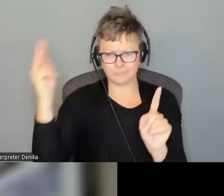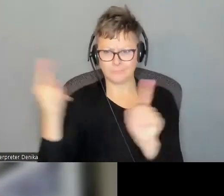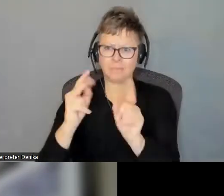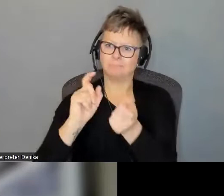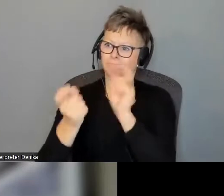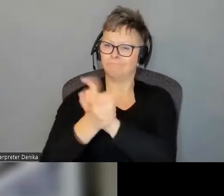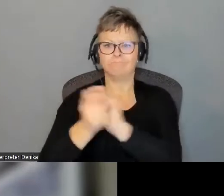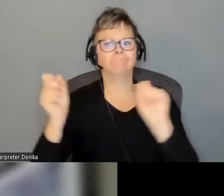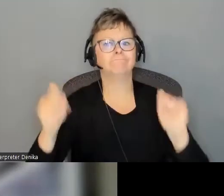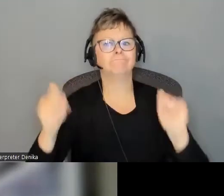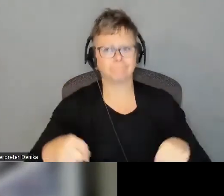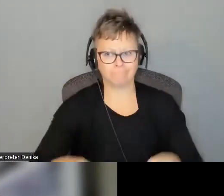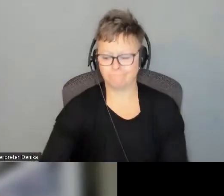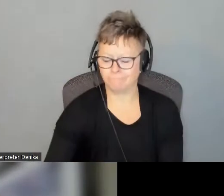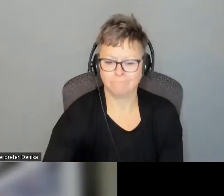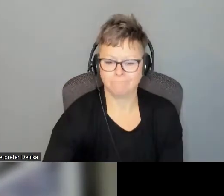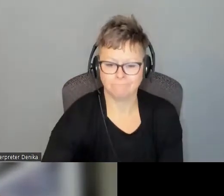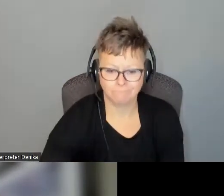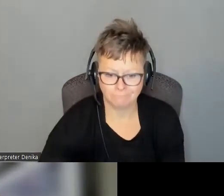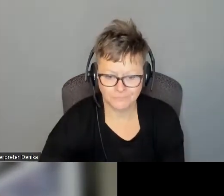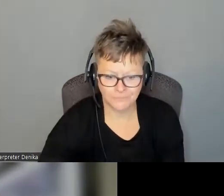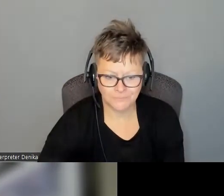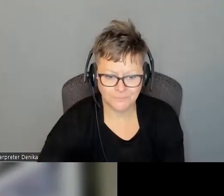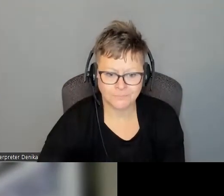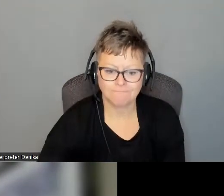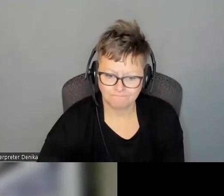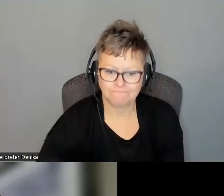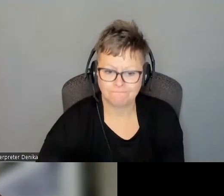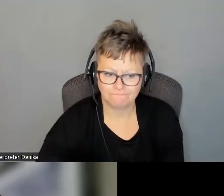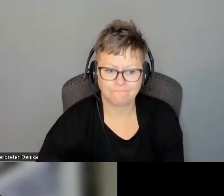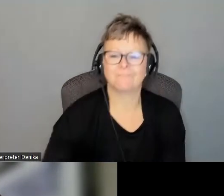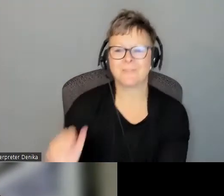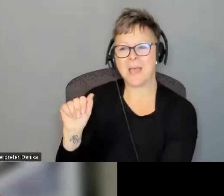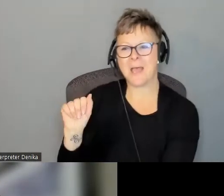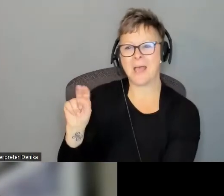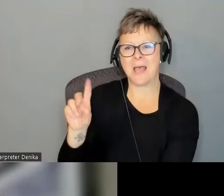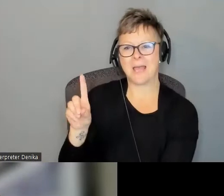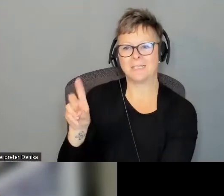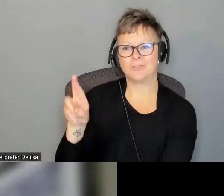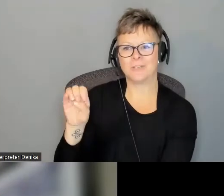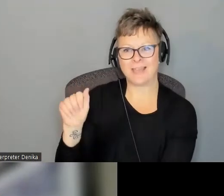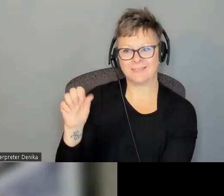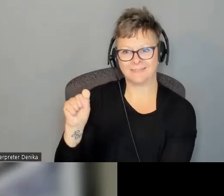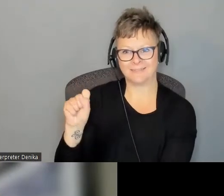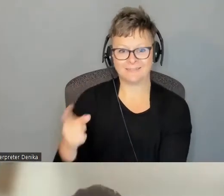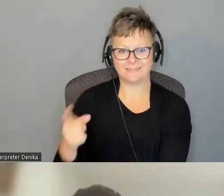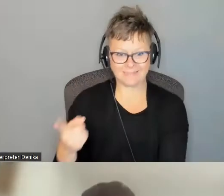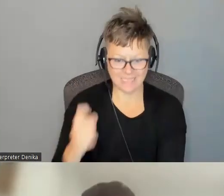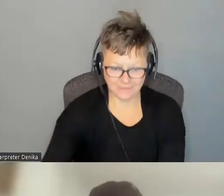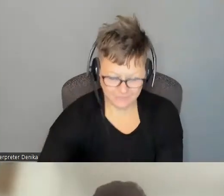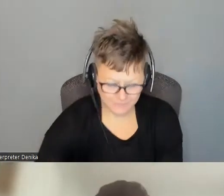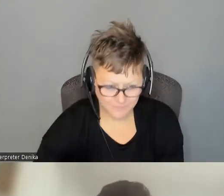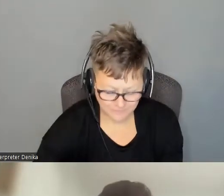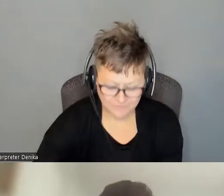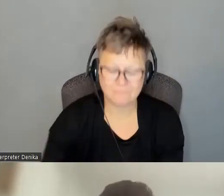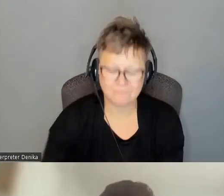seekers. And Rami, Andrea has just asked a question, which I think is a good one, because in my ignorance, what is